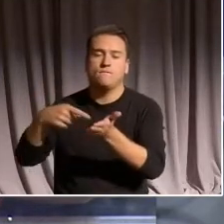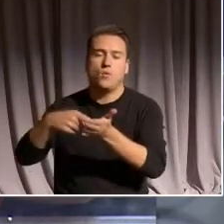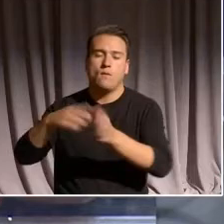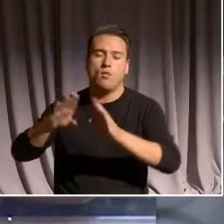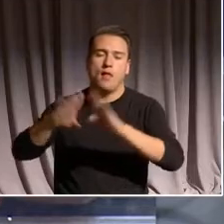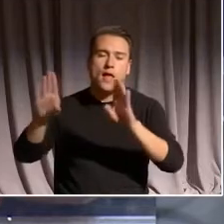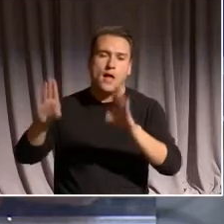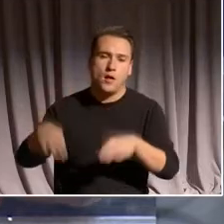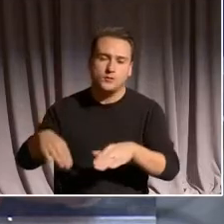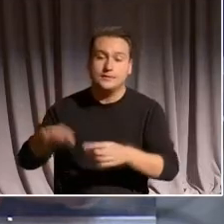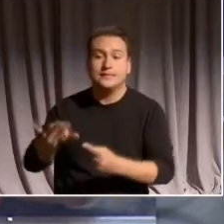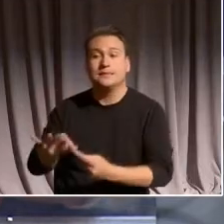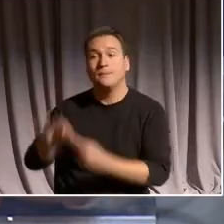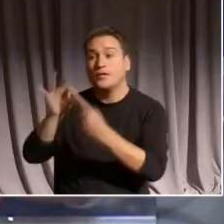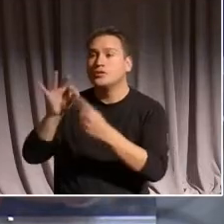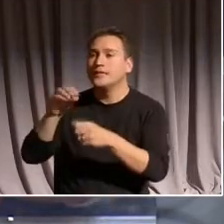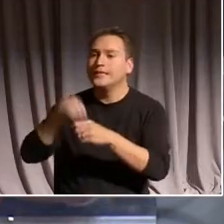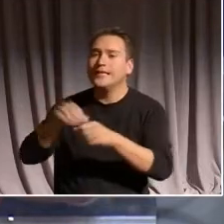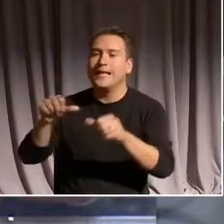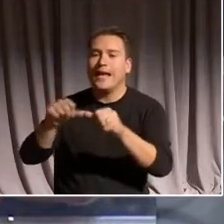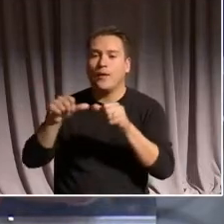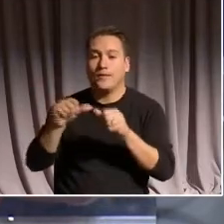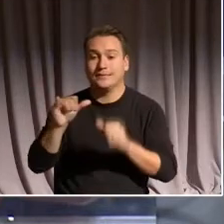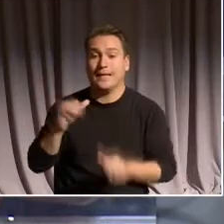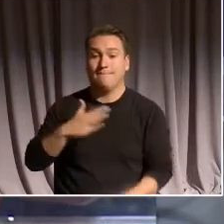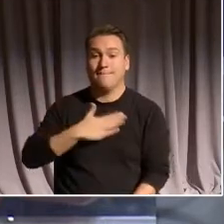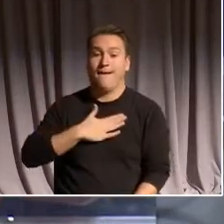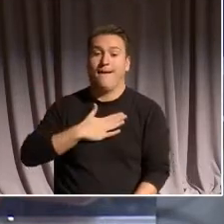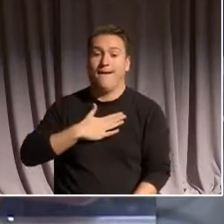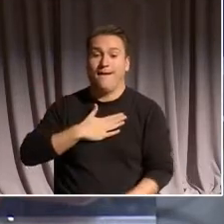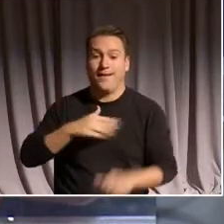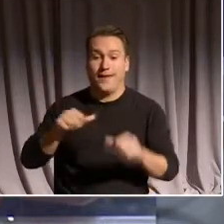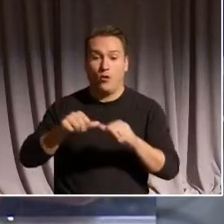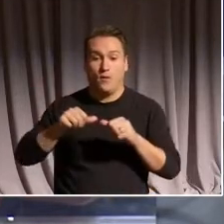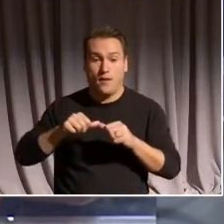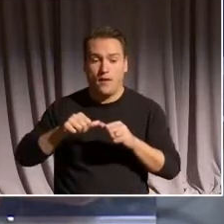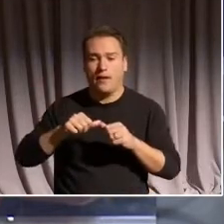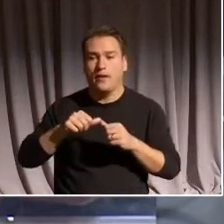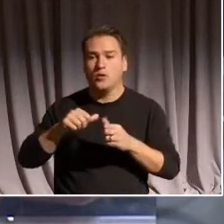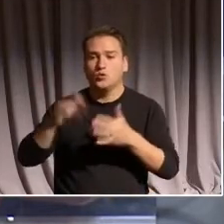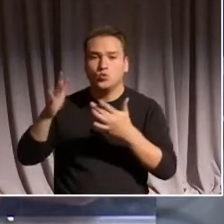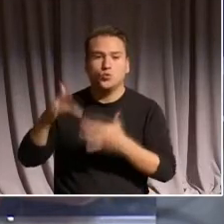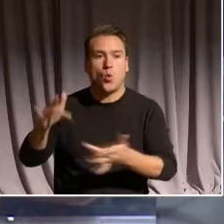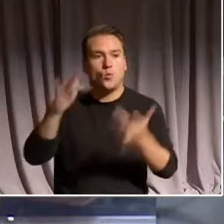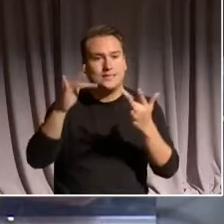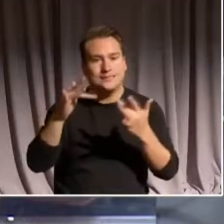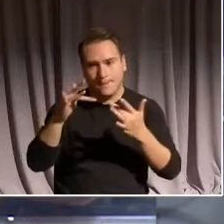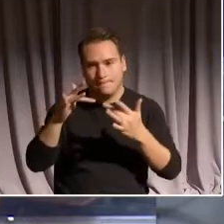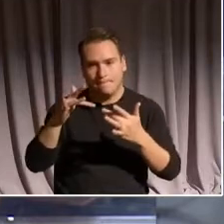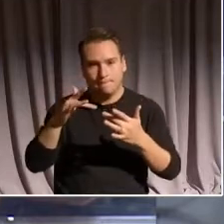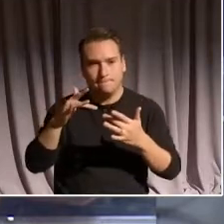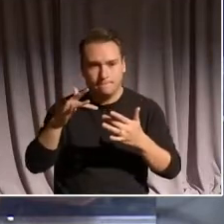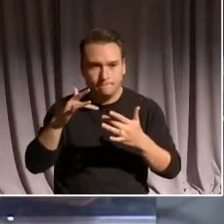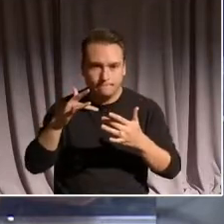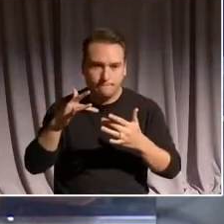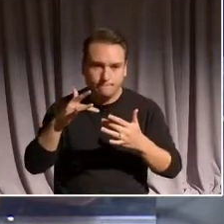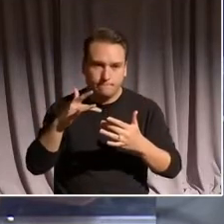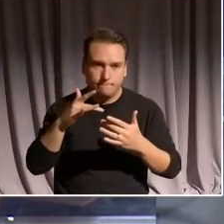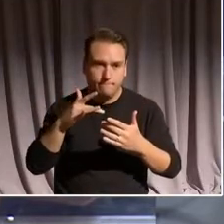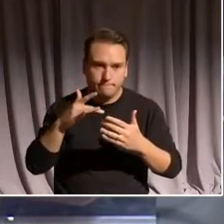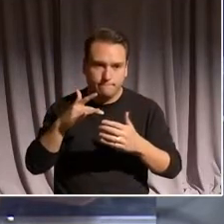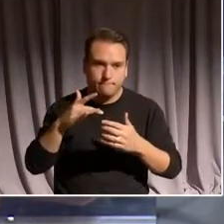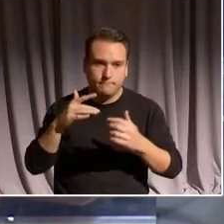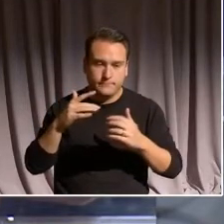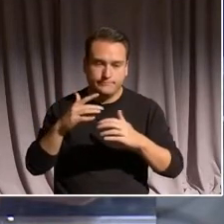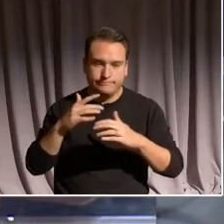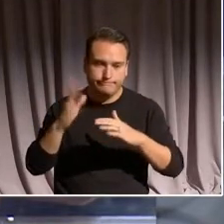in the areas like mine where tourism has built up so much.